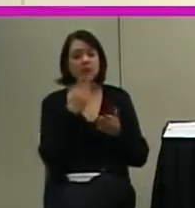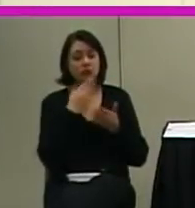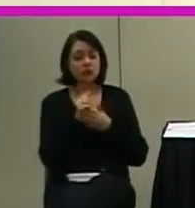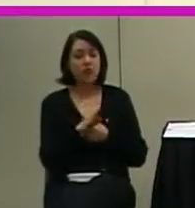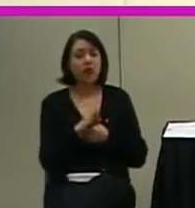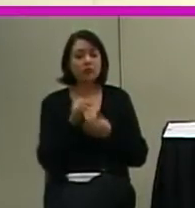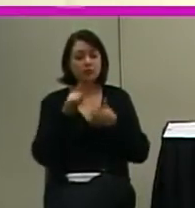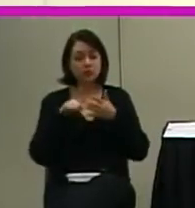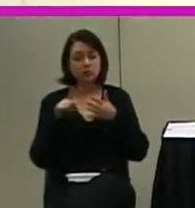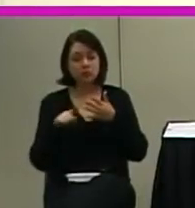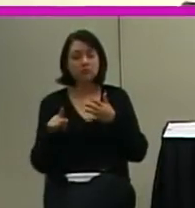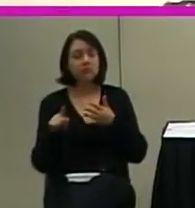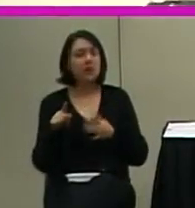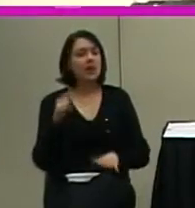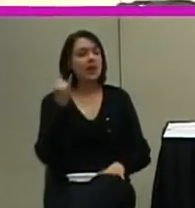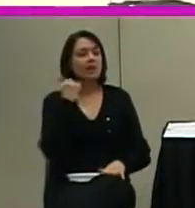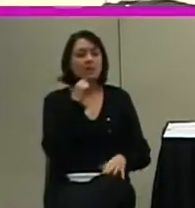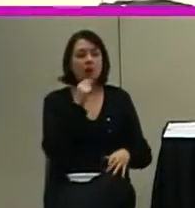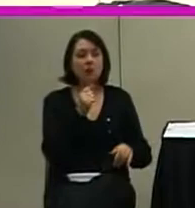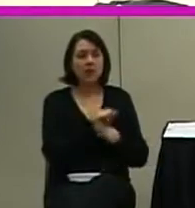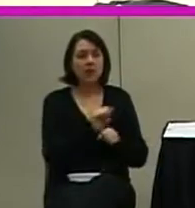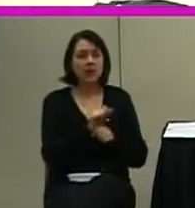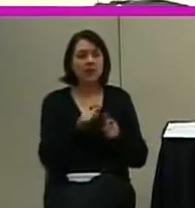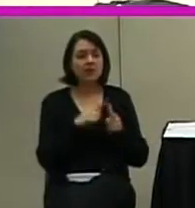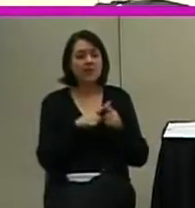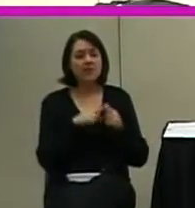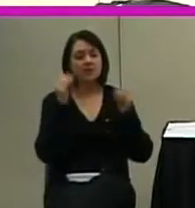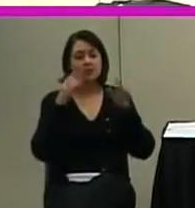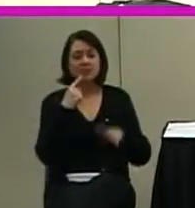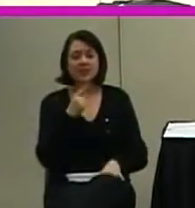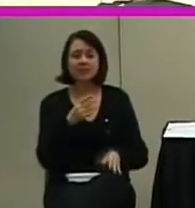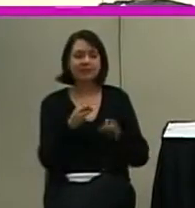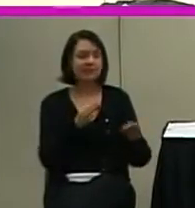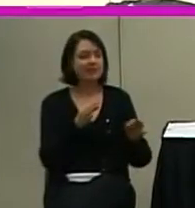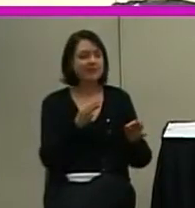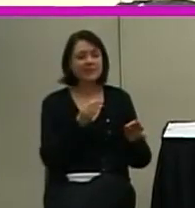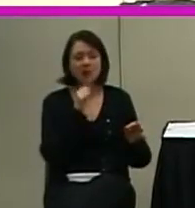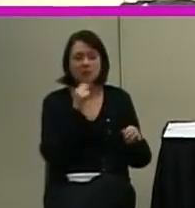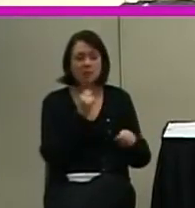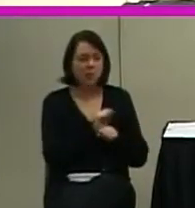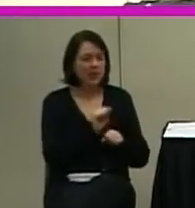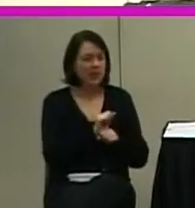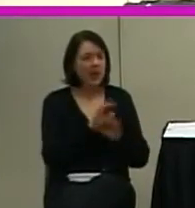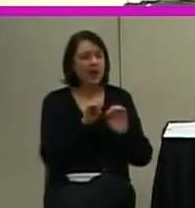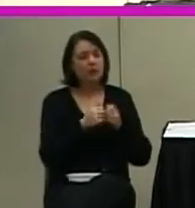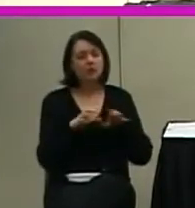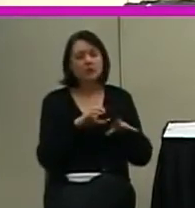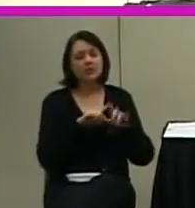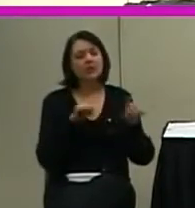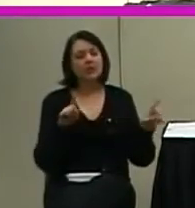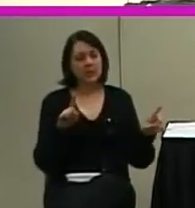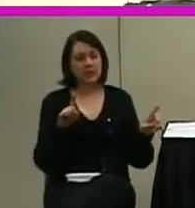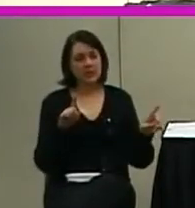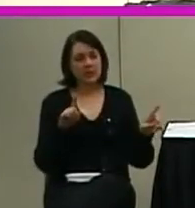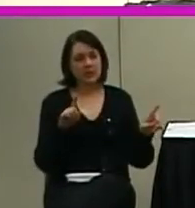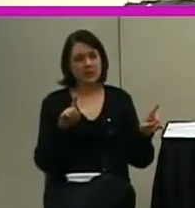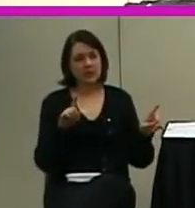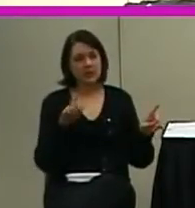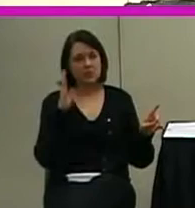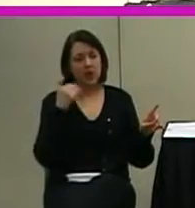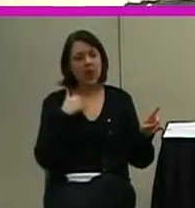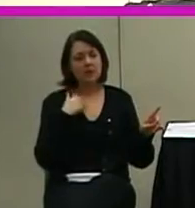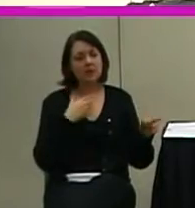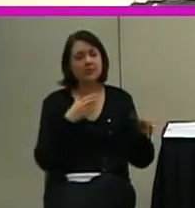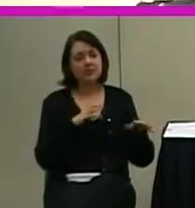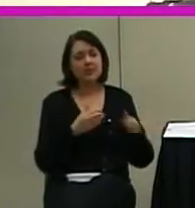If they say it wasn't working, then when you come up, they're going to talk to you about how you could do that differently. And you'll get a different mark, but you'll have another chance